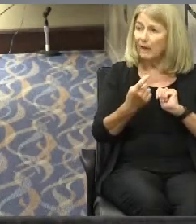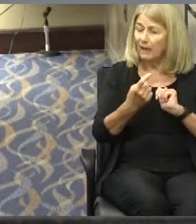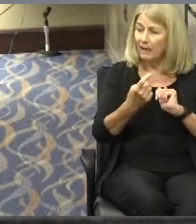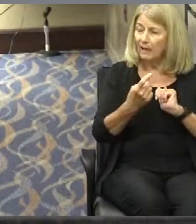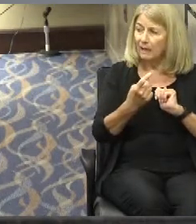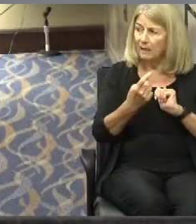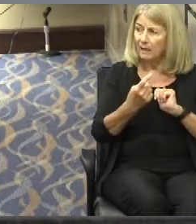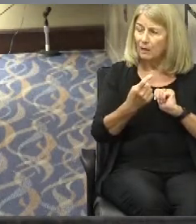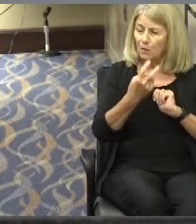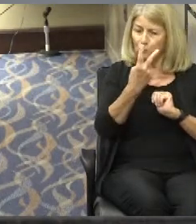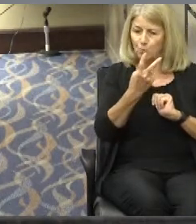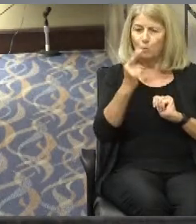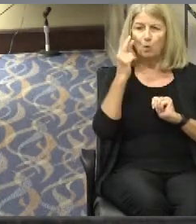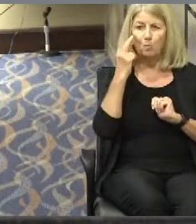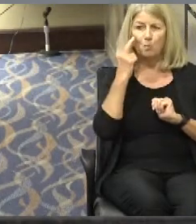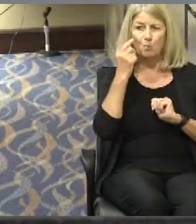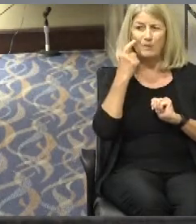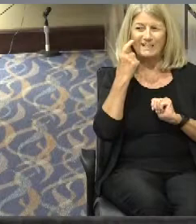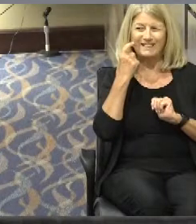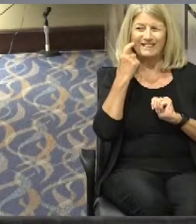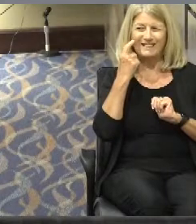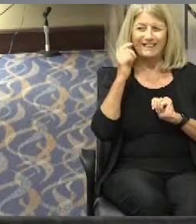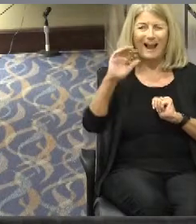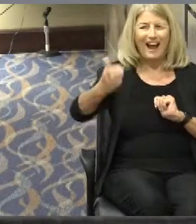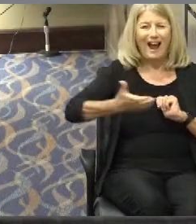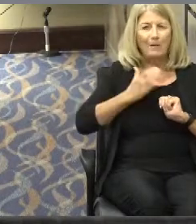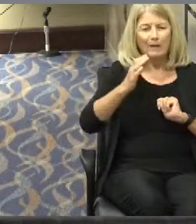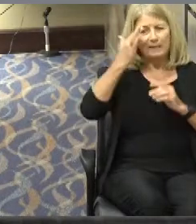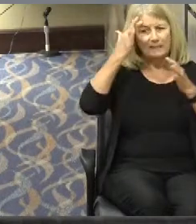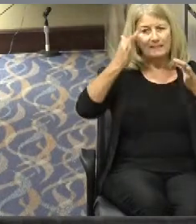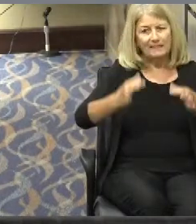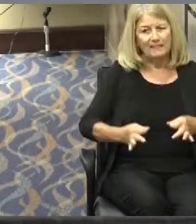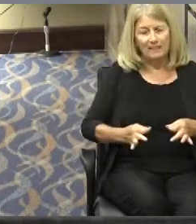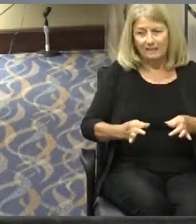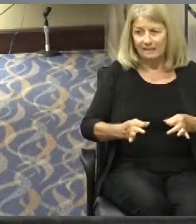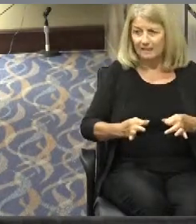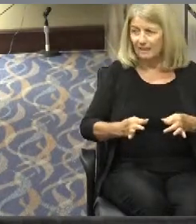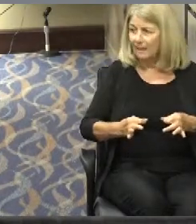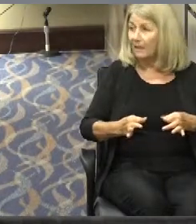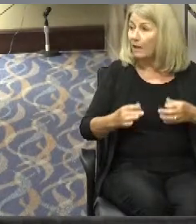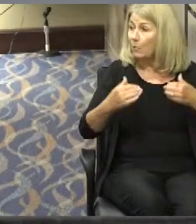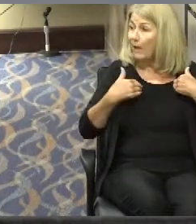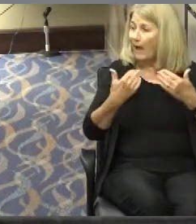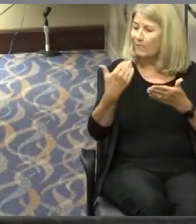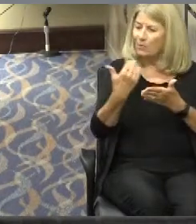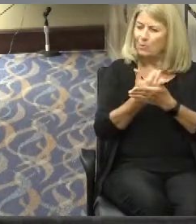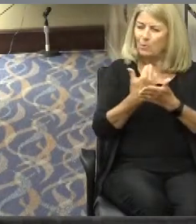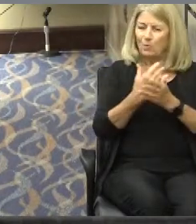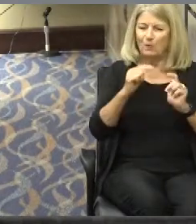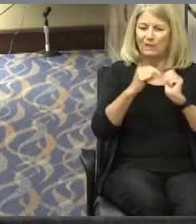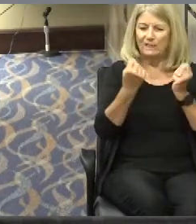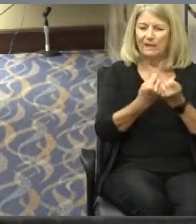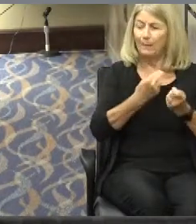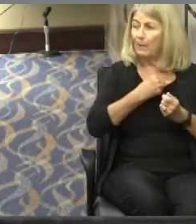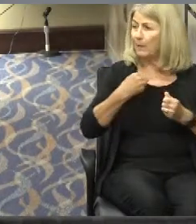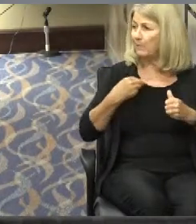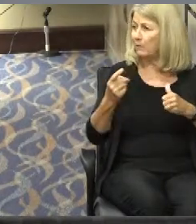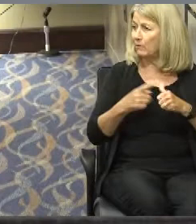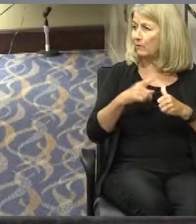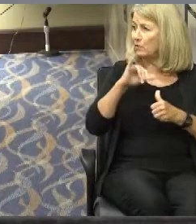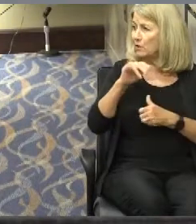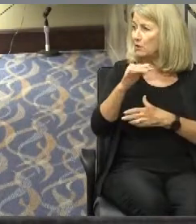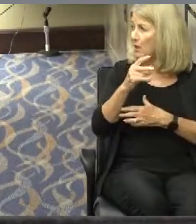two recent hiring decisions. So we've got some new team members in the audience. First is Jennifer